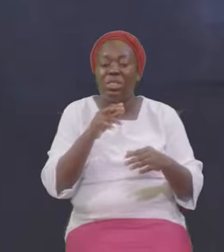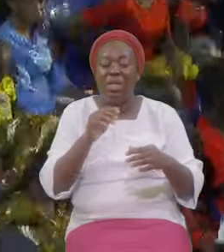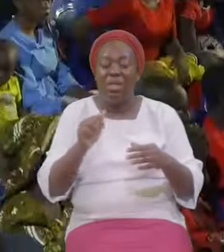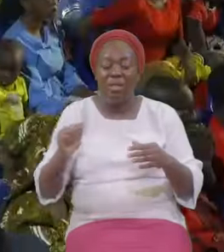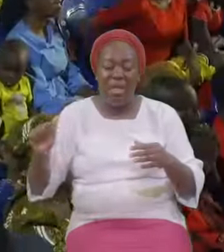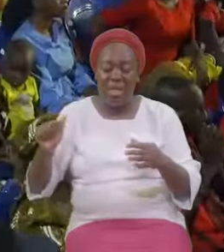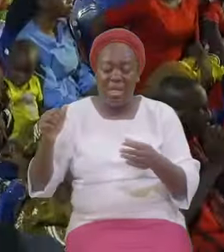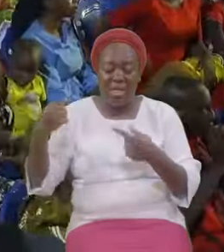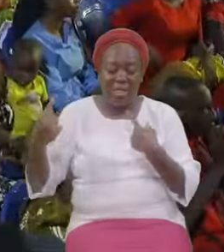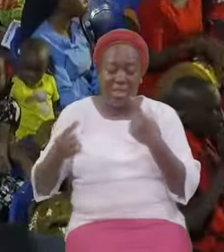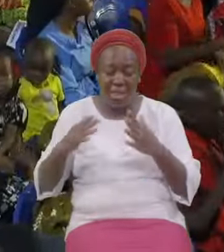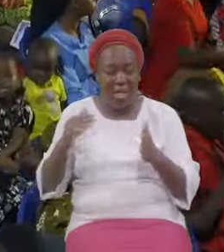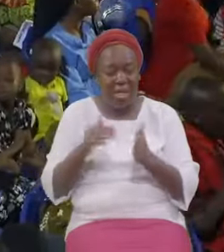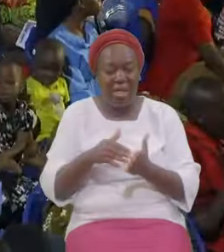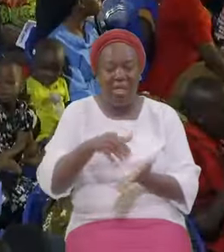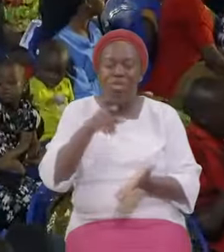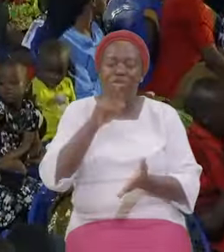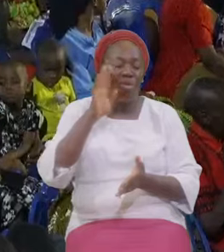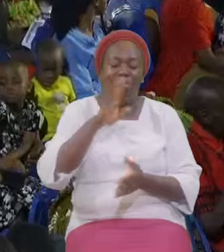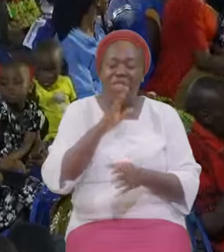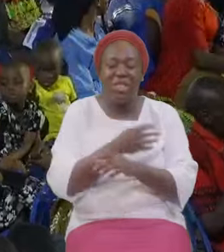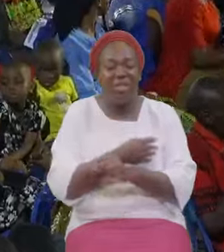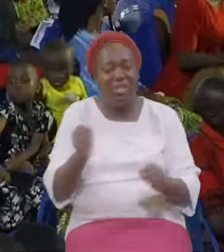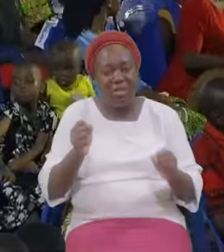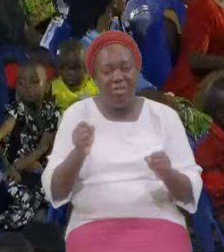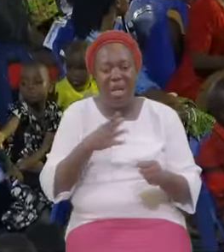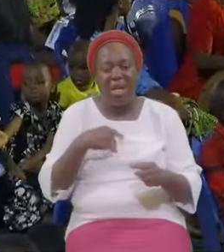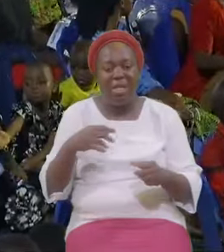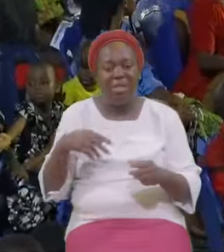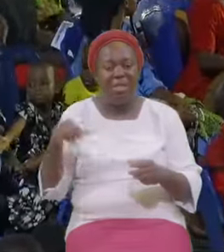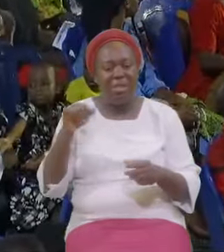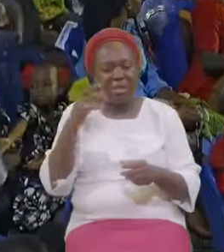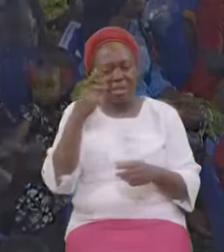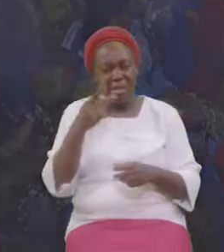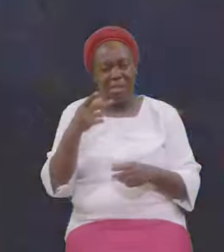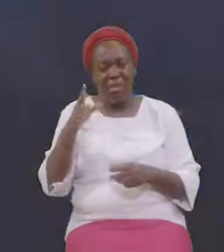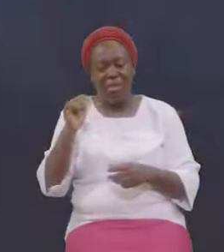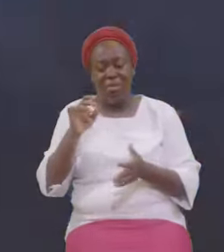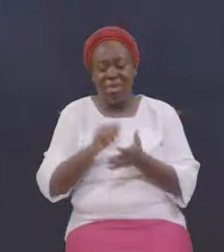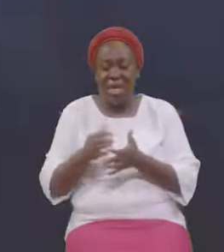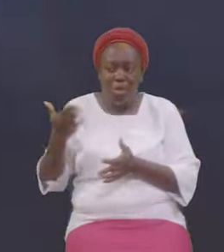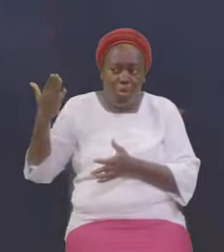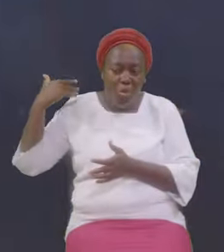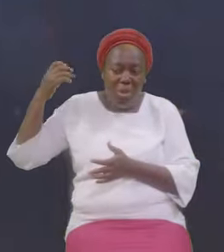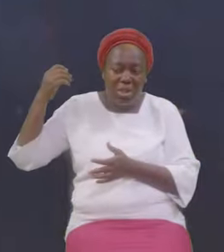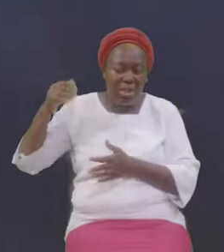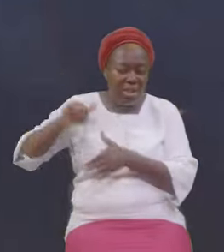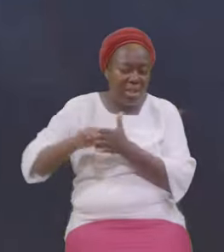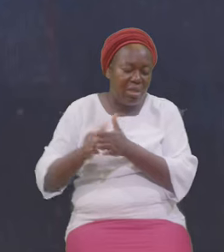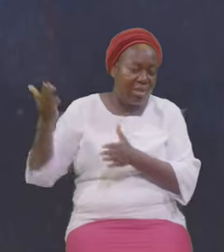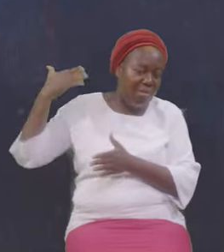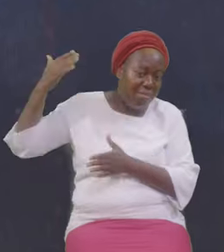saved. And he said, they saw him that was in the past tense possessed with the